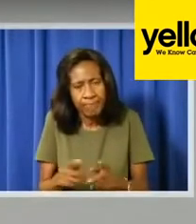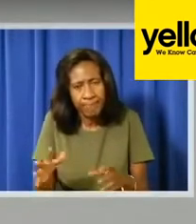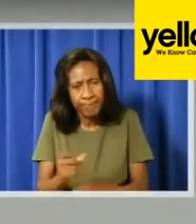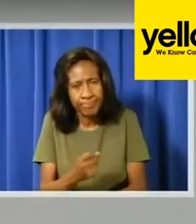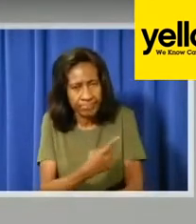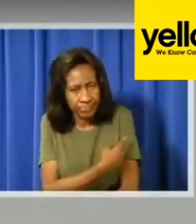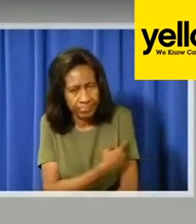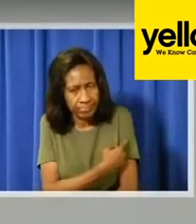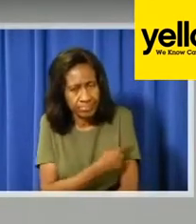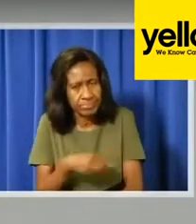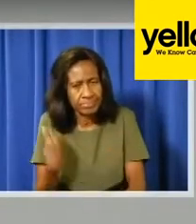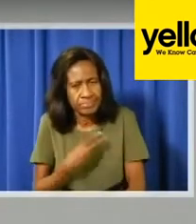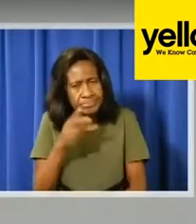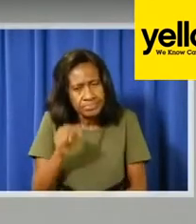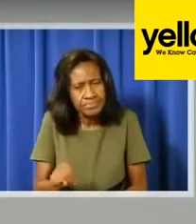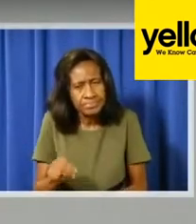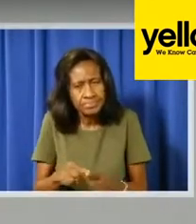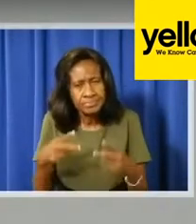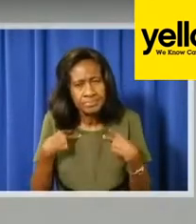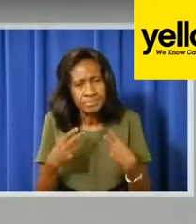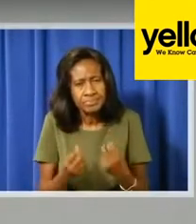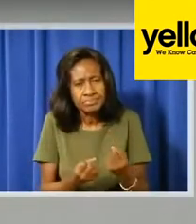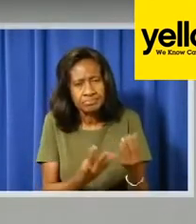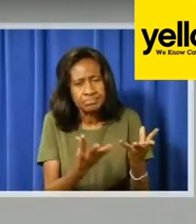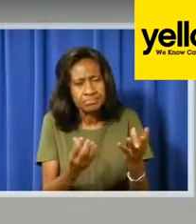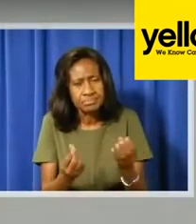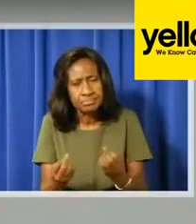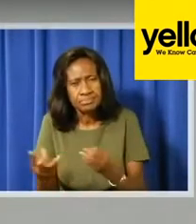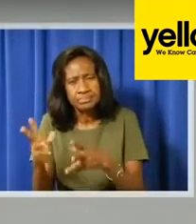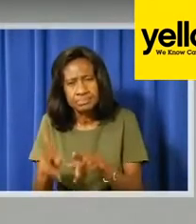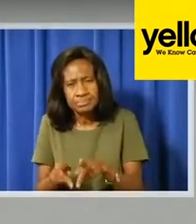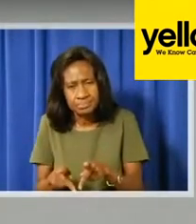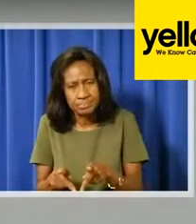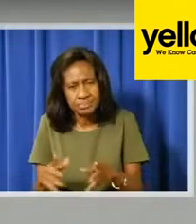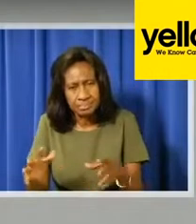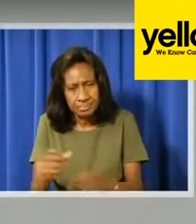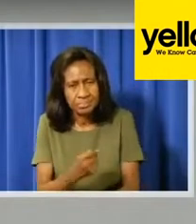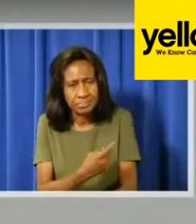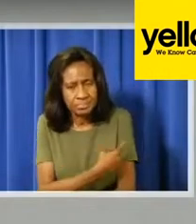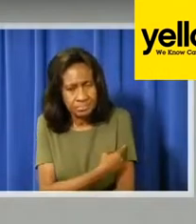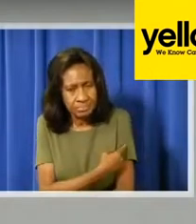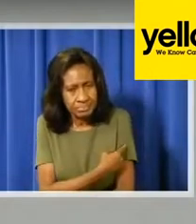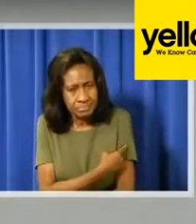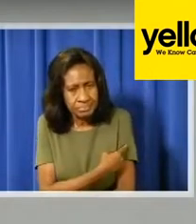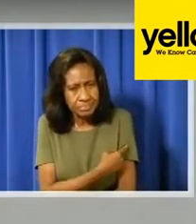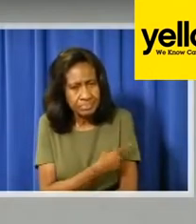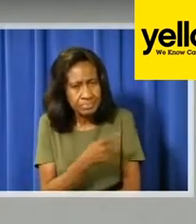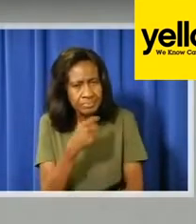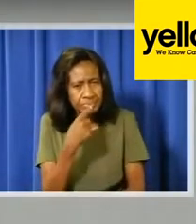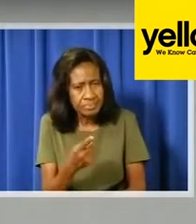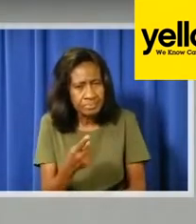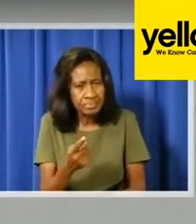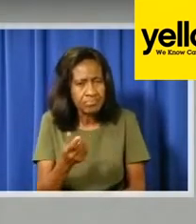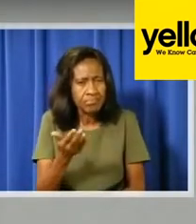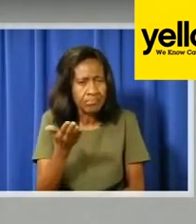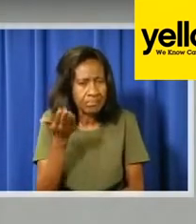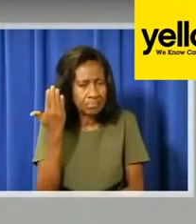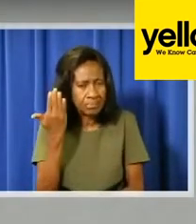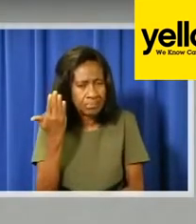our people vaccinated as possible. I've said before that if we didn't get